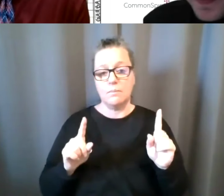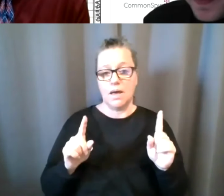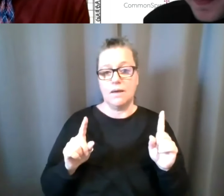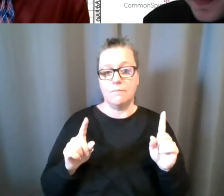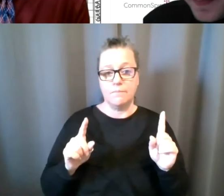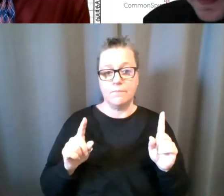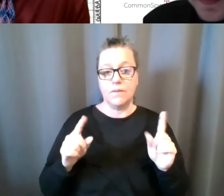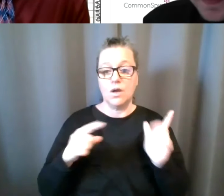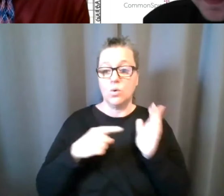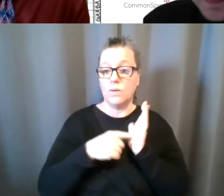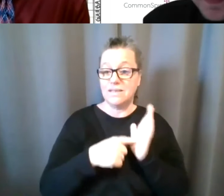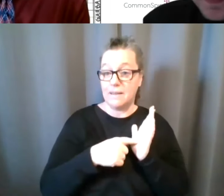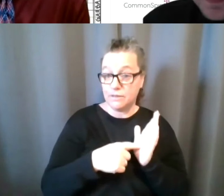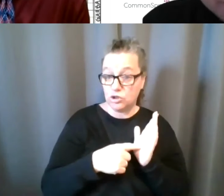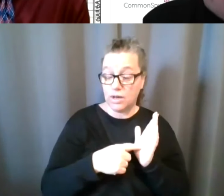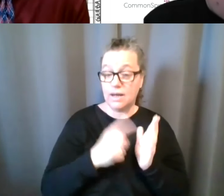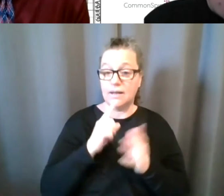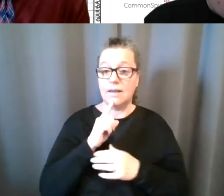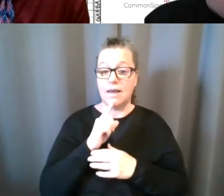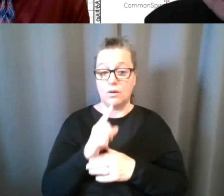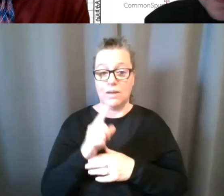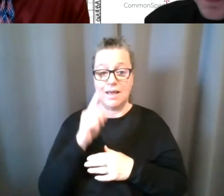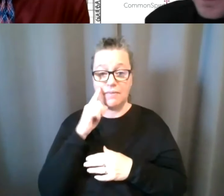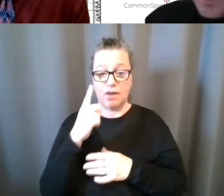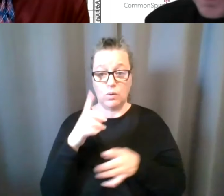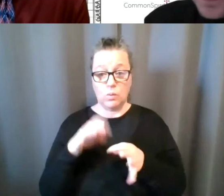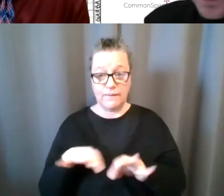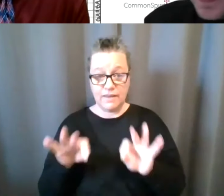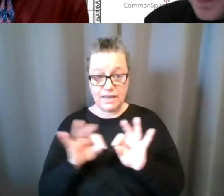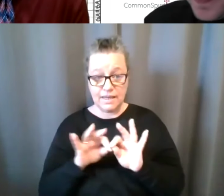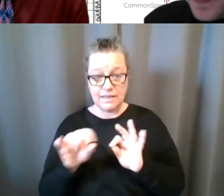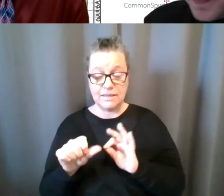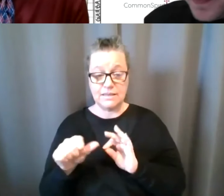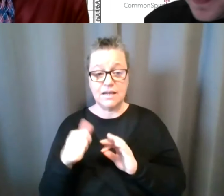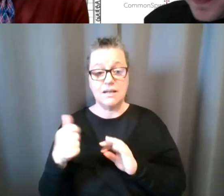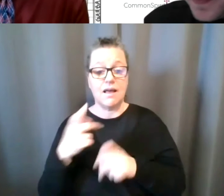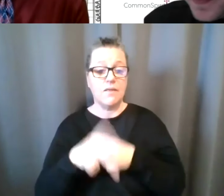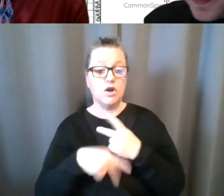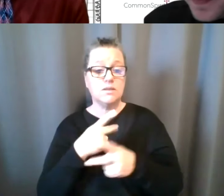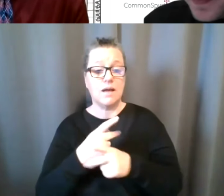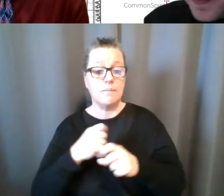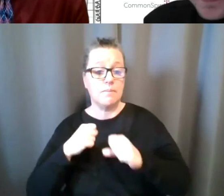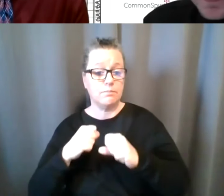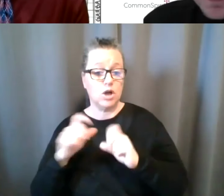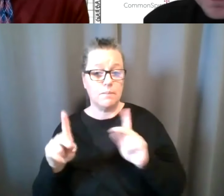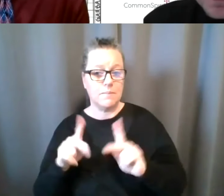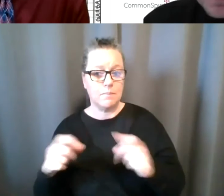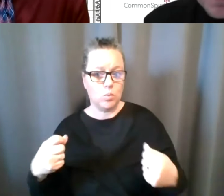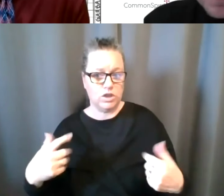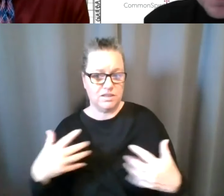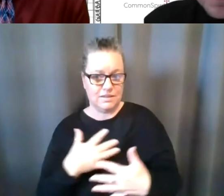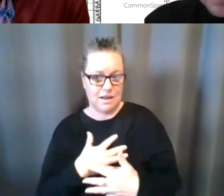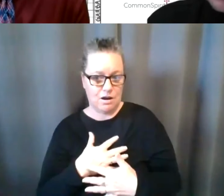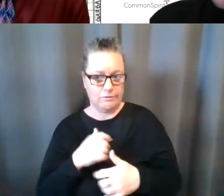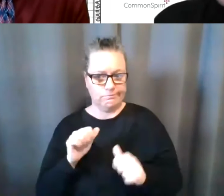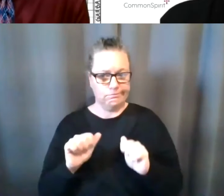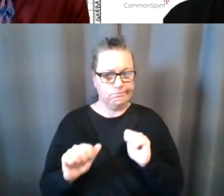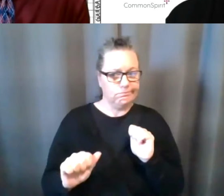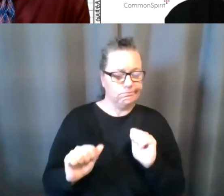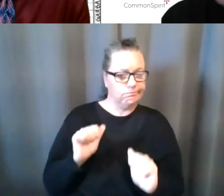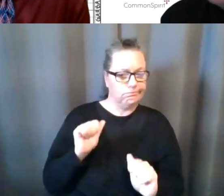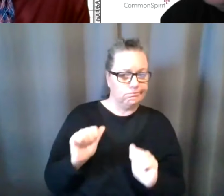we demonstrate it. And we really, I think that one of the keys is another type of pushback that we got is that people were scared. They were hesitant to try